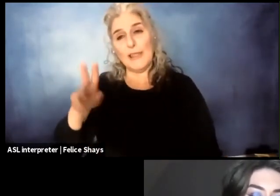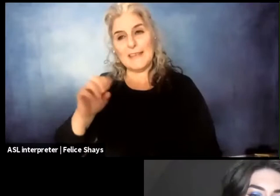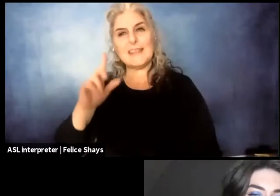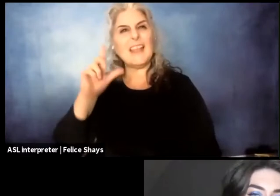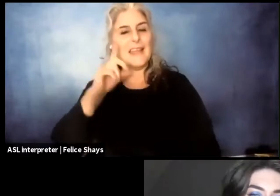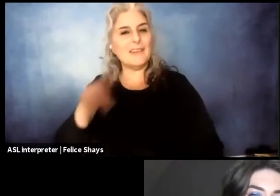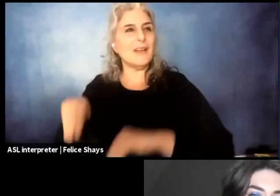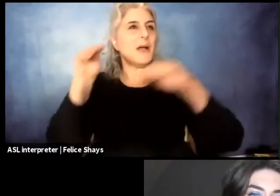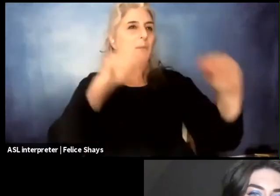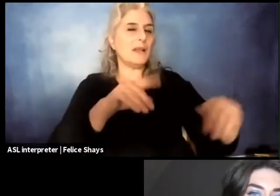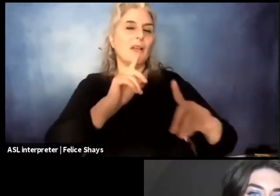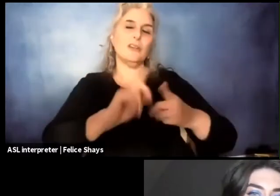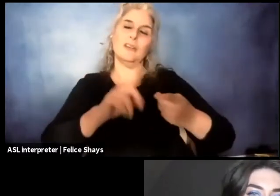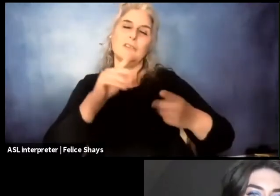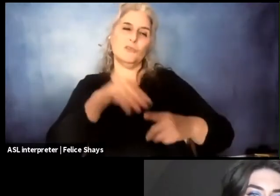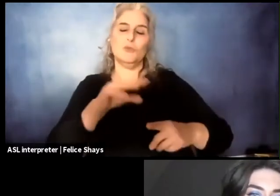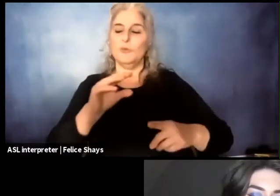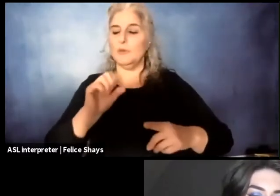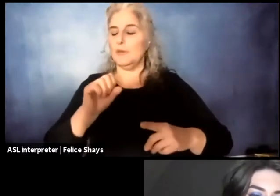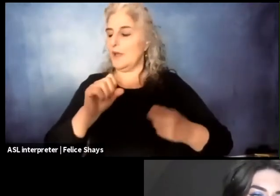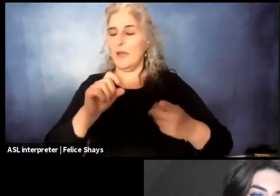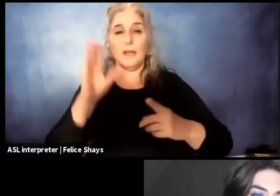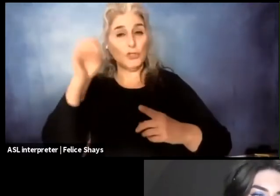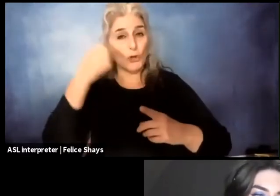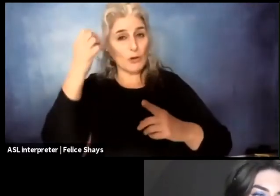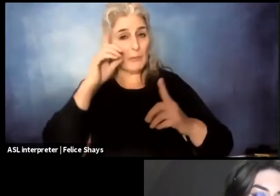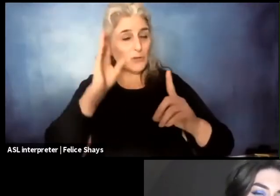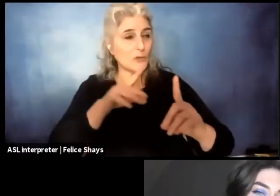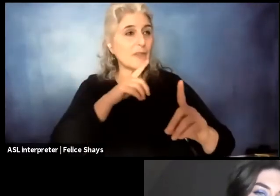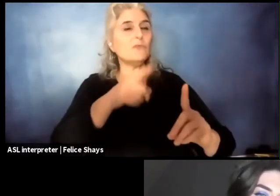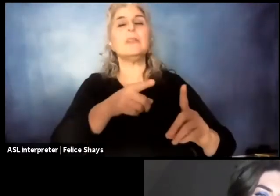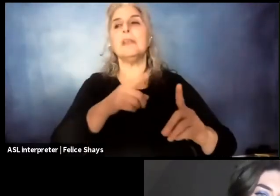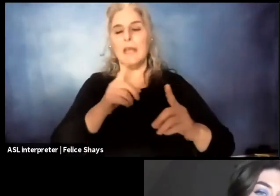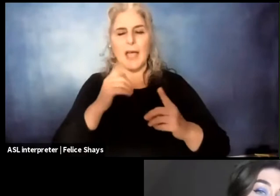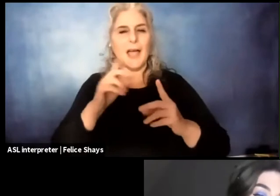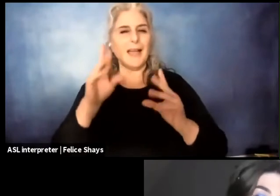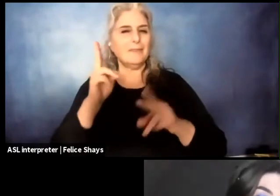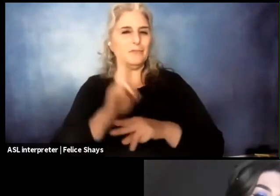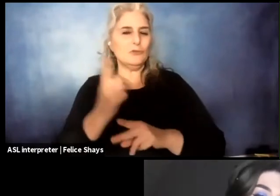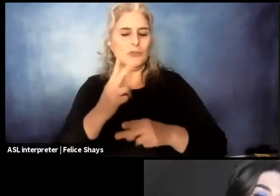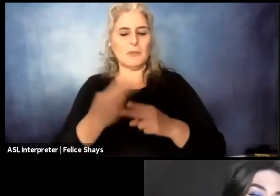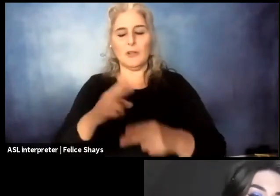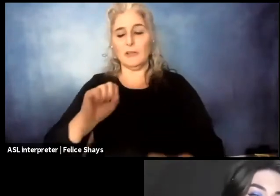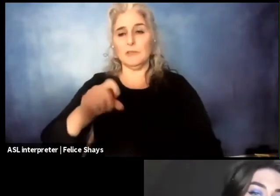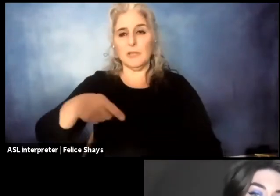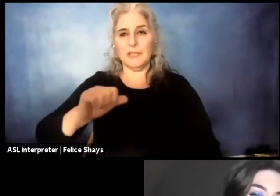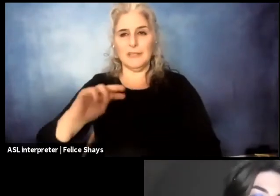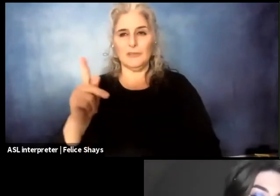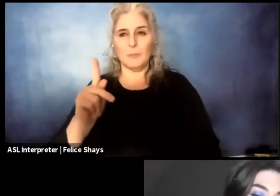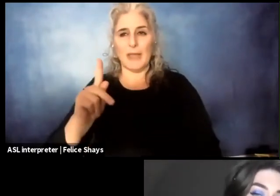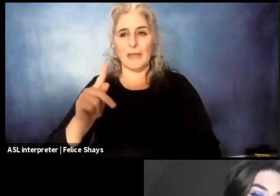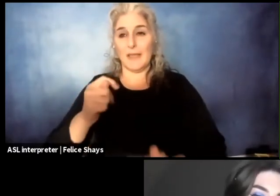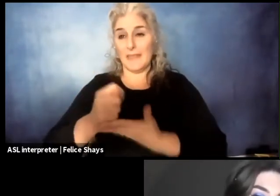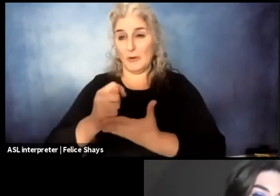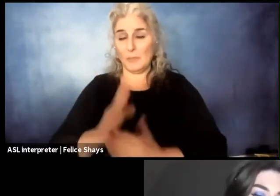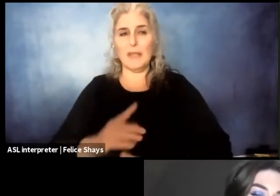spank therapist, doing bondage with chain at Rome Bondage Week, the only Black person doing this, I really start to feel more and more